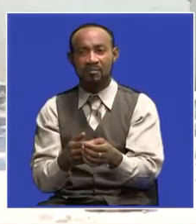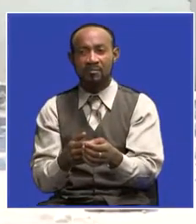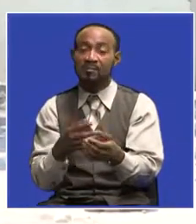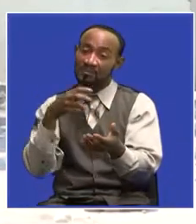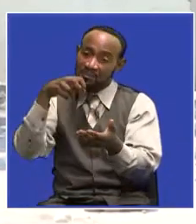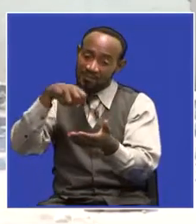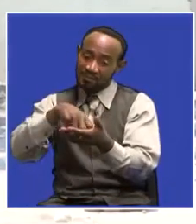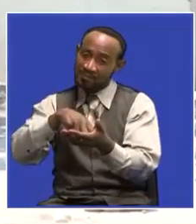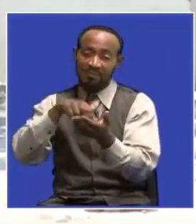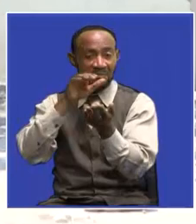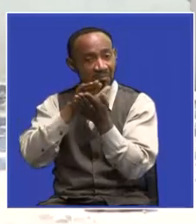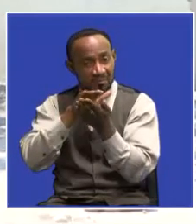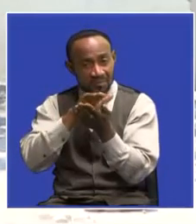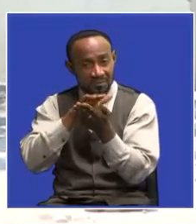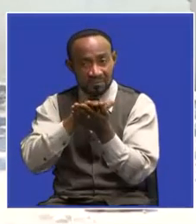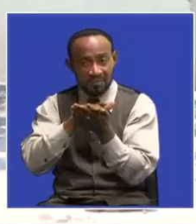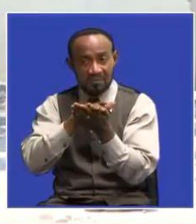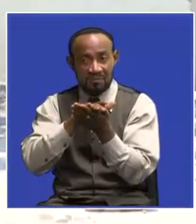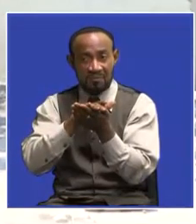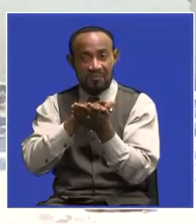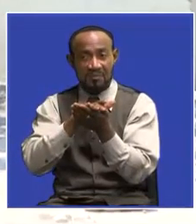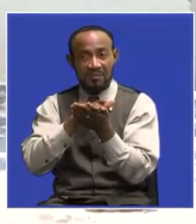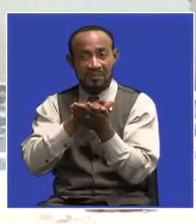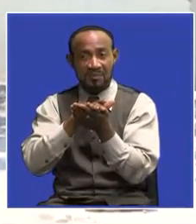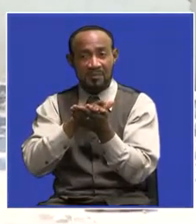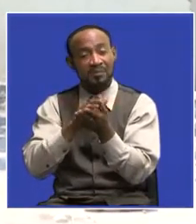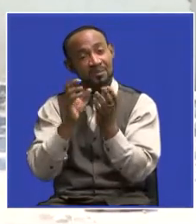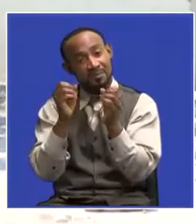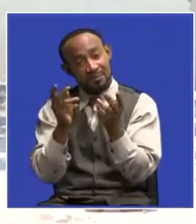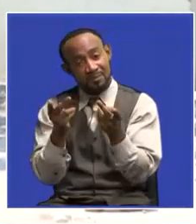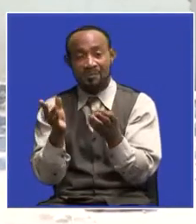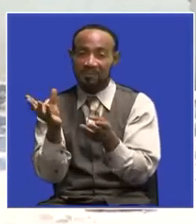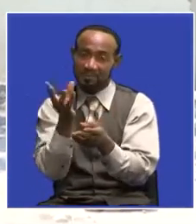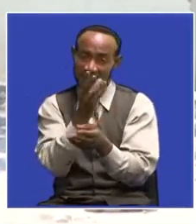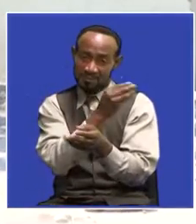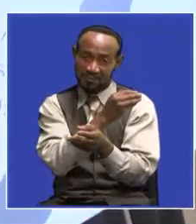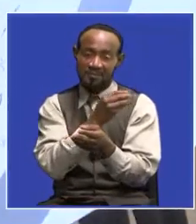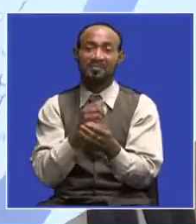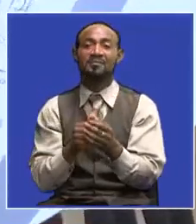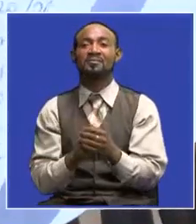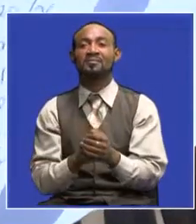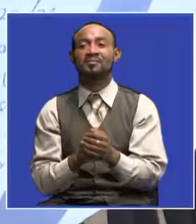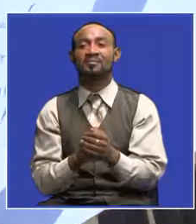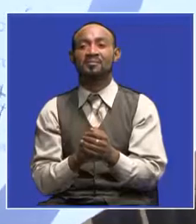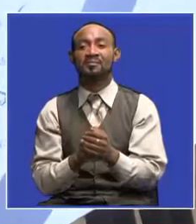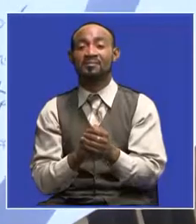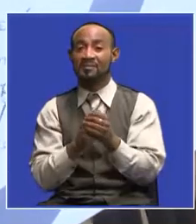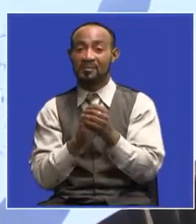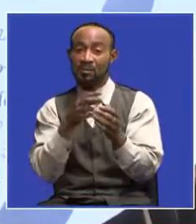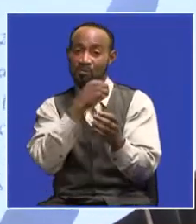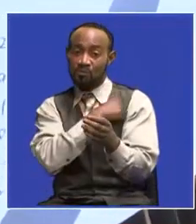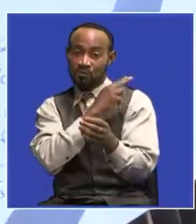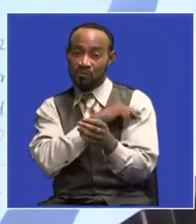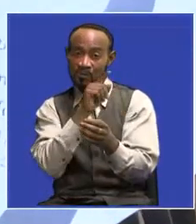guwadena ambapo papata. Tena sizo papata ni mwena chukira na kwa namba na pinda. The University Teaching Hospital